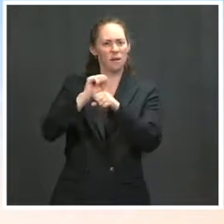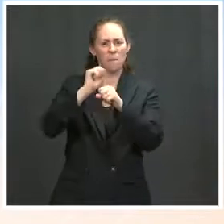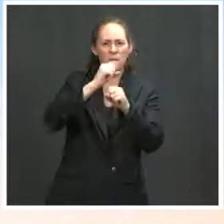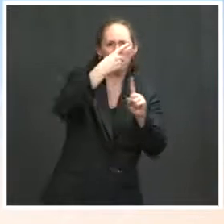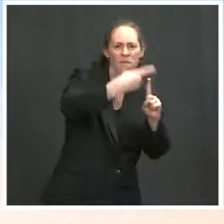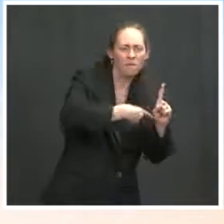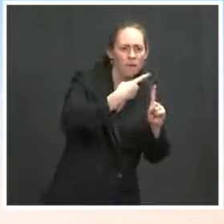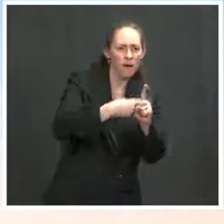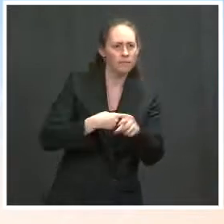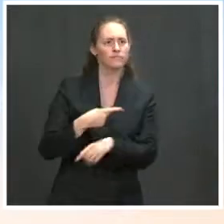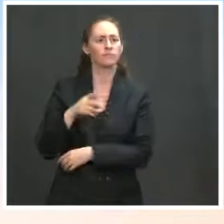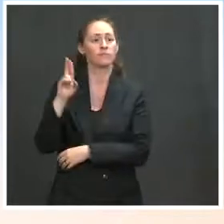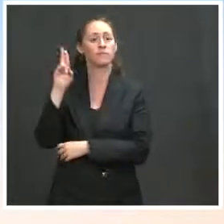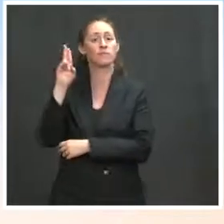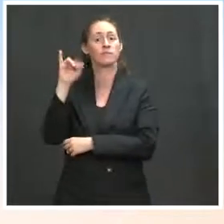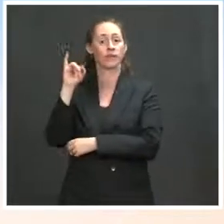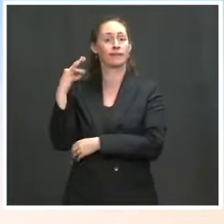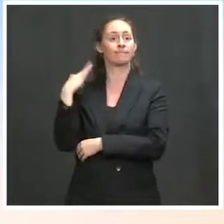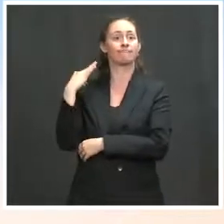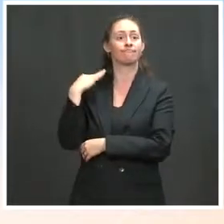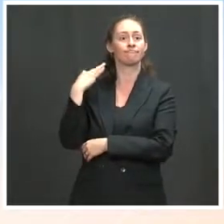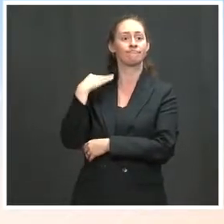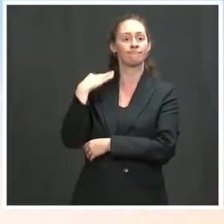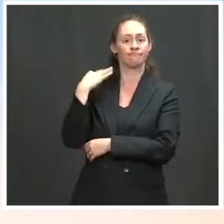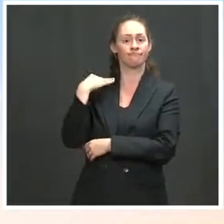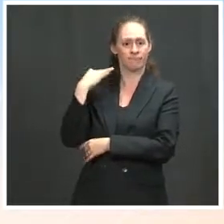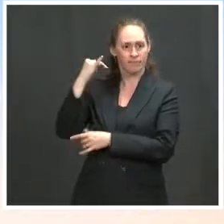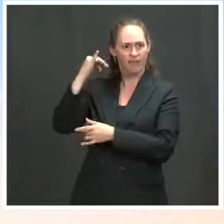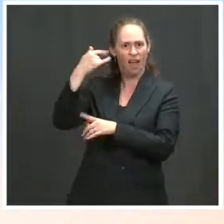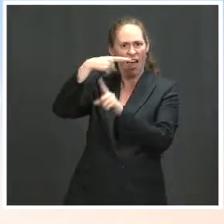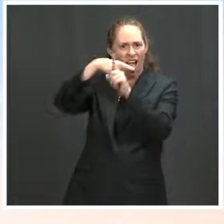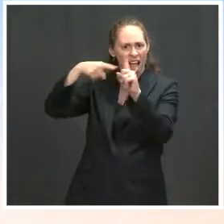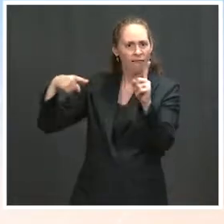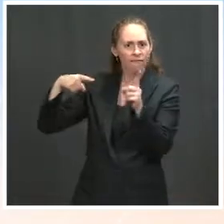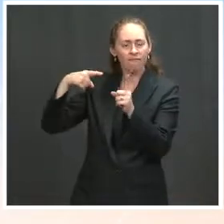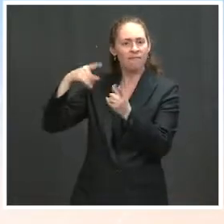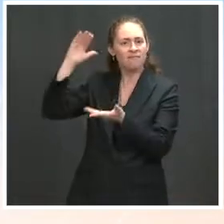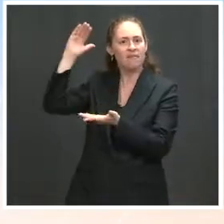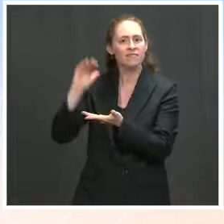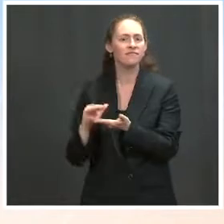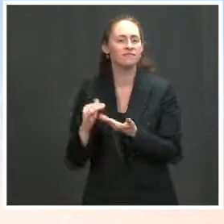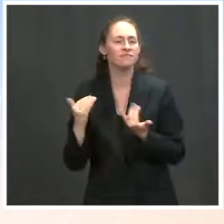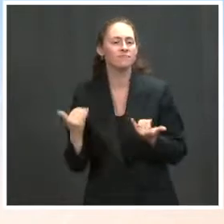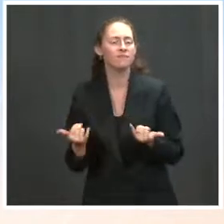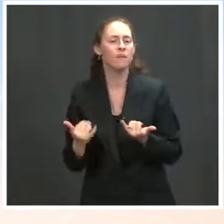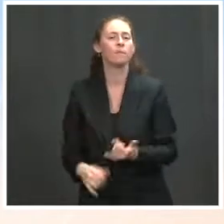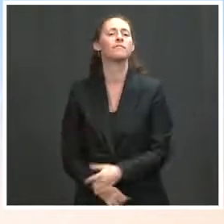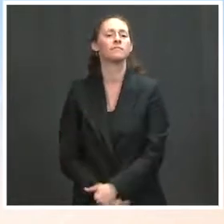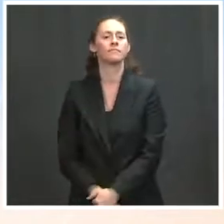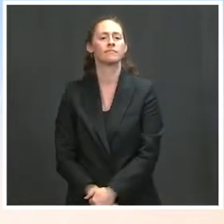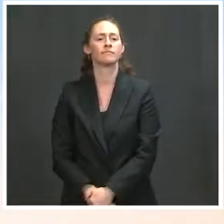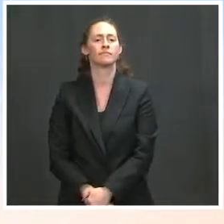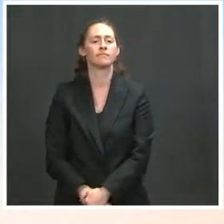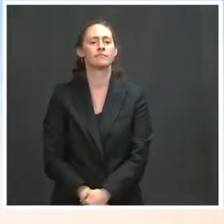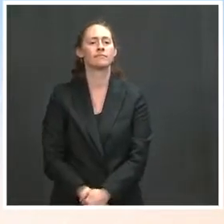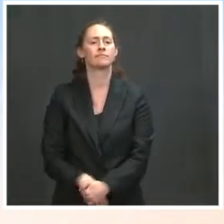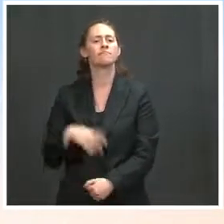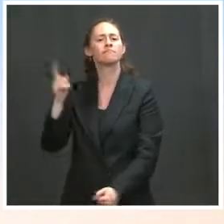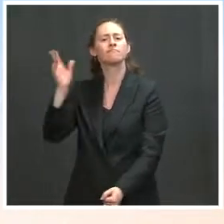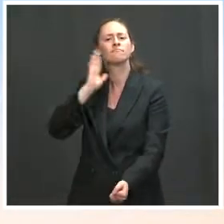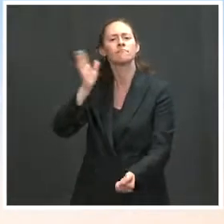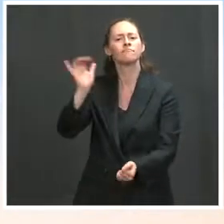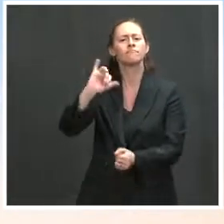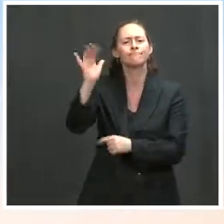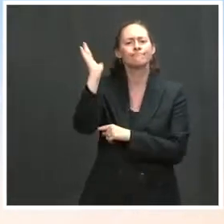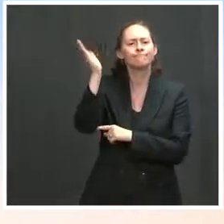than a third, raising wages, and leading the development world's recovery. And he's going to talk about why now is the right moment